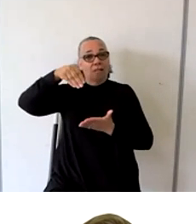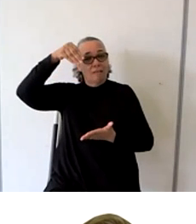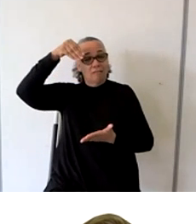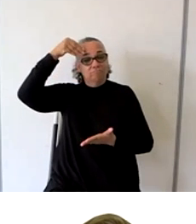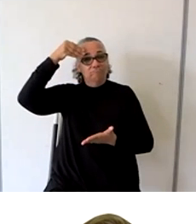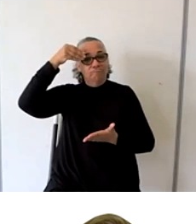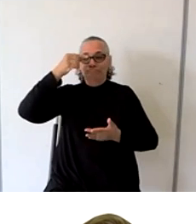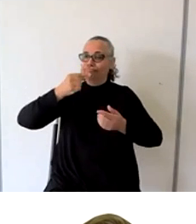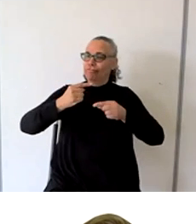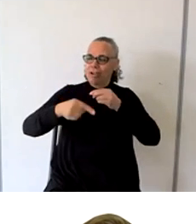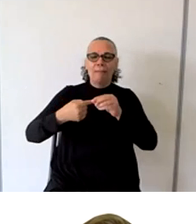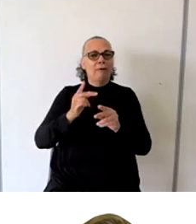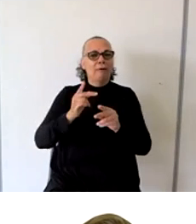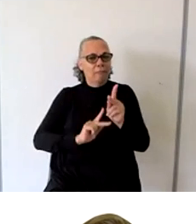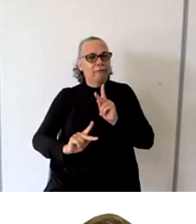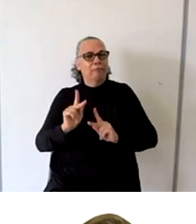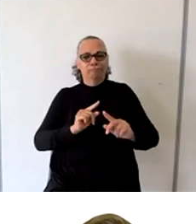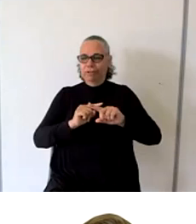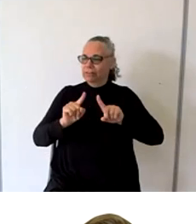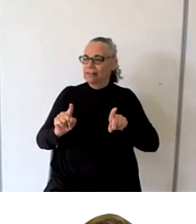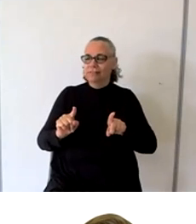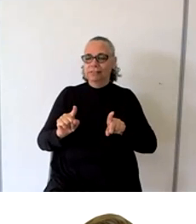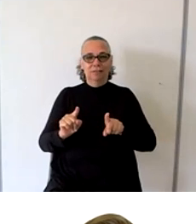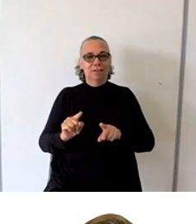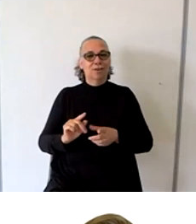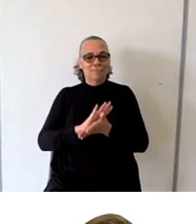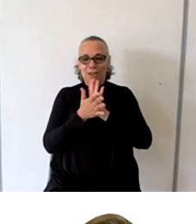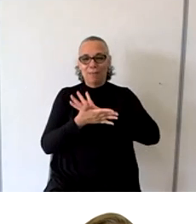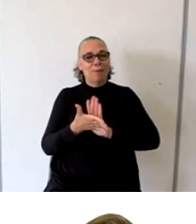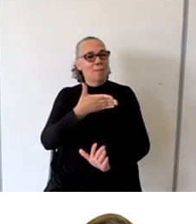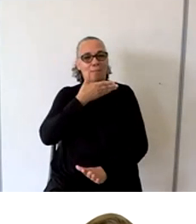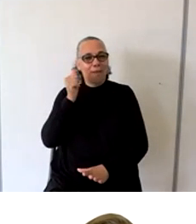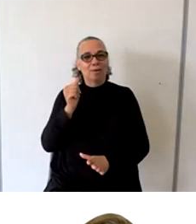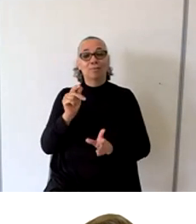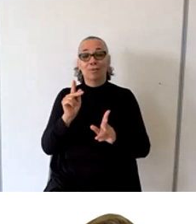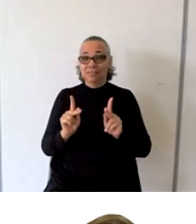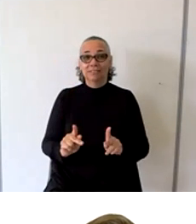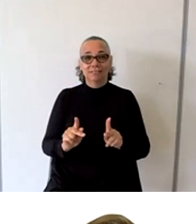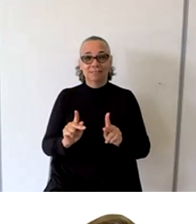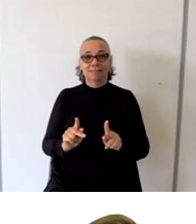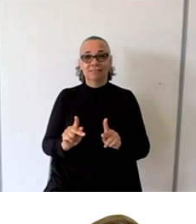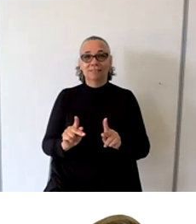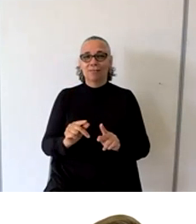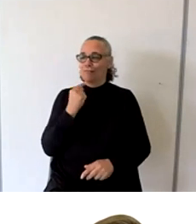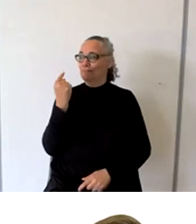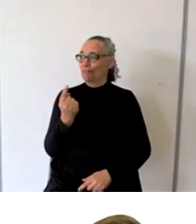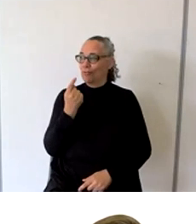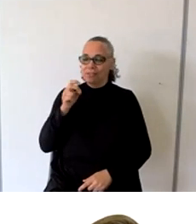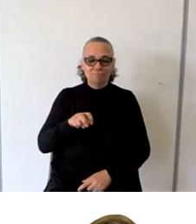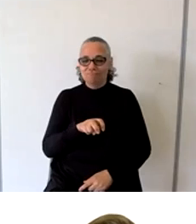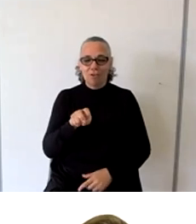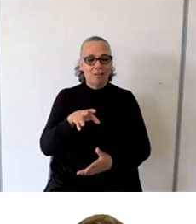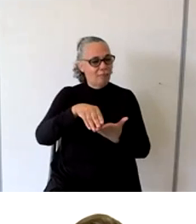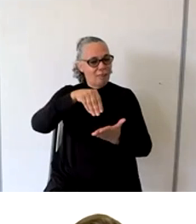different people, you know, you become a better person as well. And, you know, it's always a journey on learning